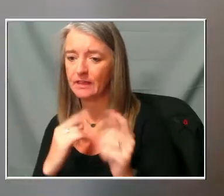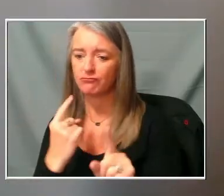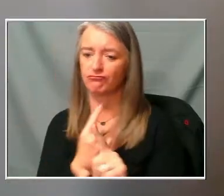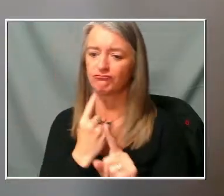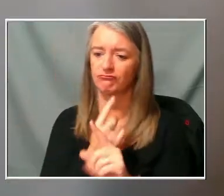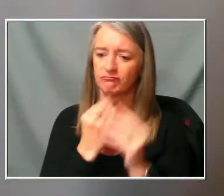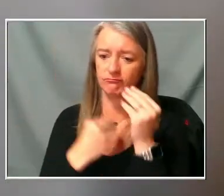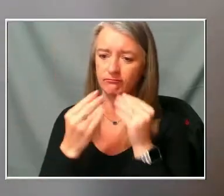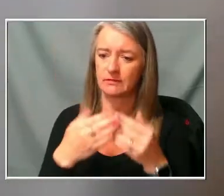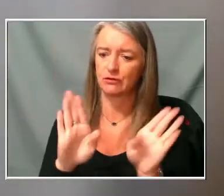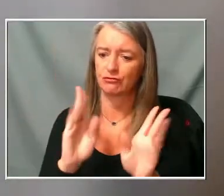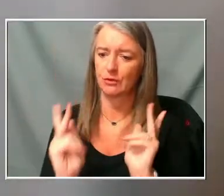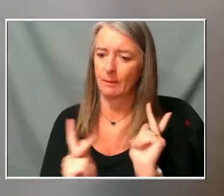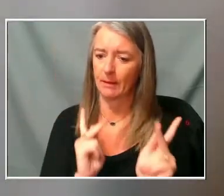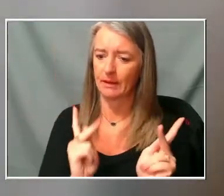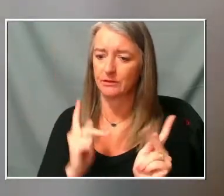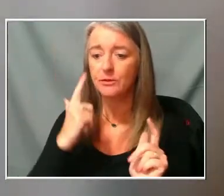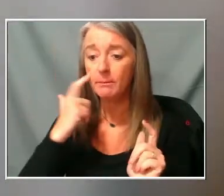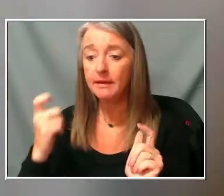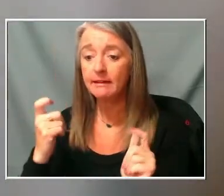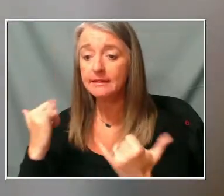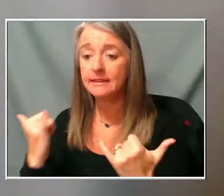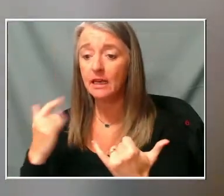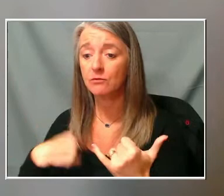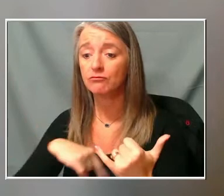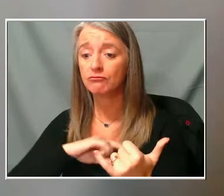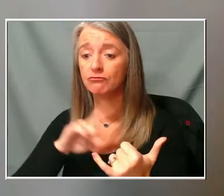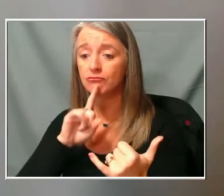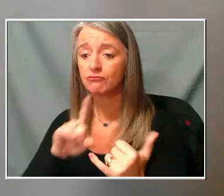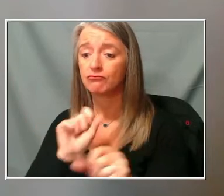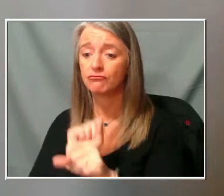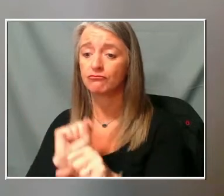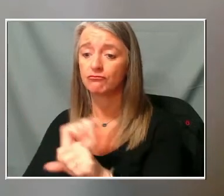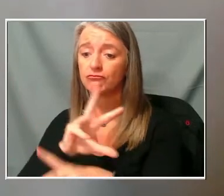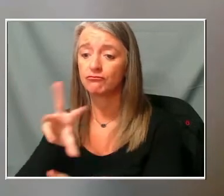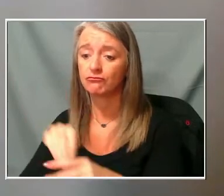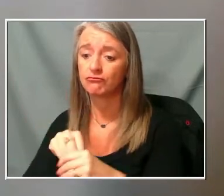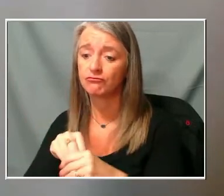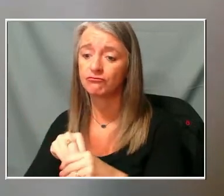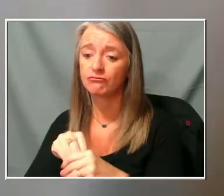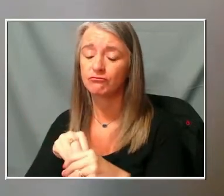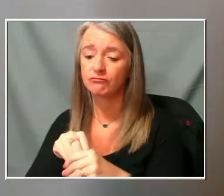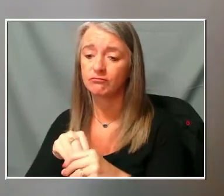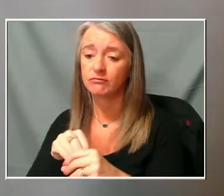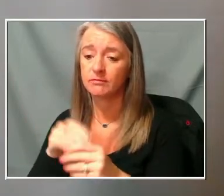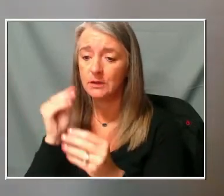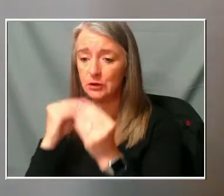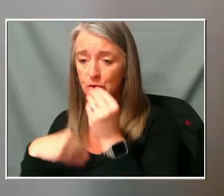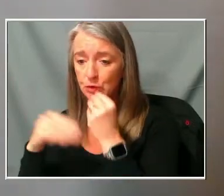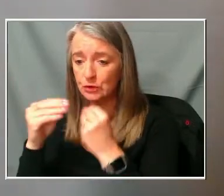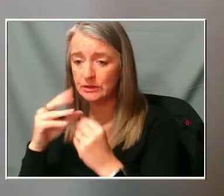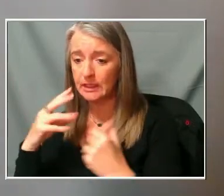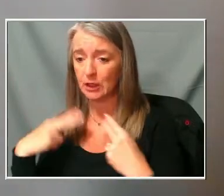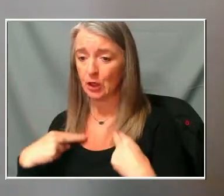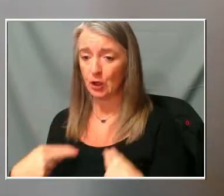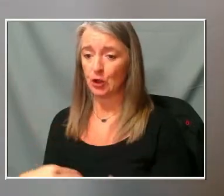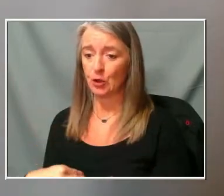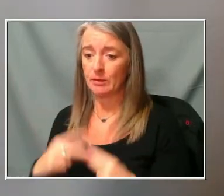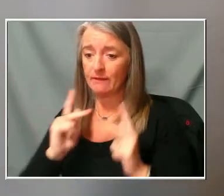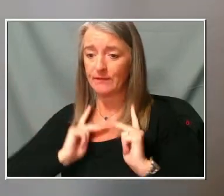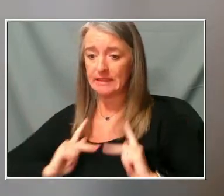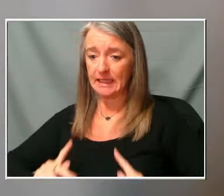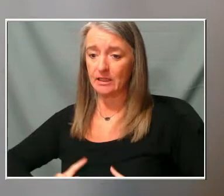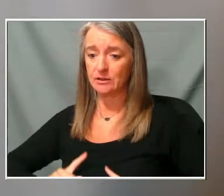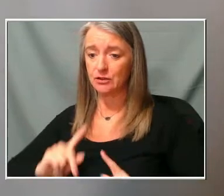nutrition for the general population because now we're really working within the intersection of nutrition and human physiology